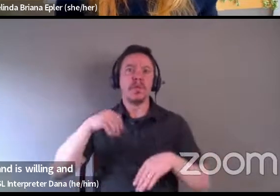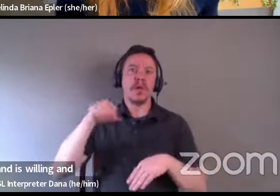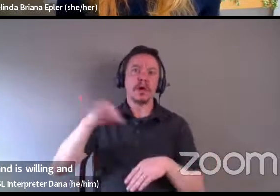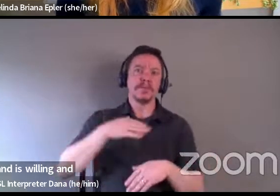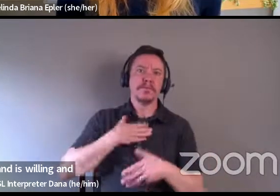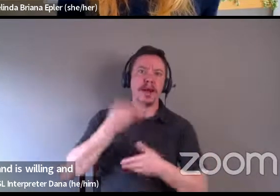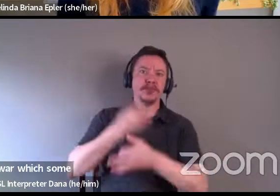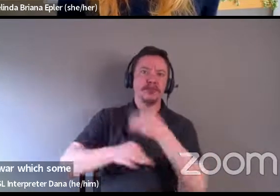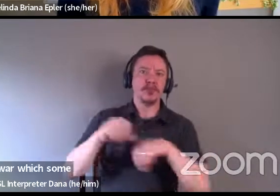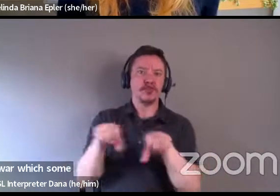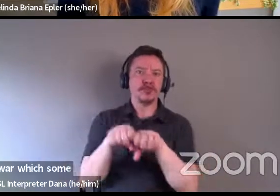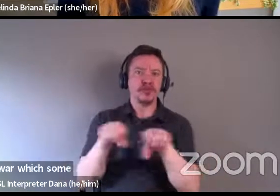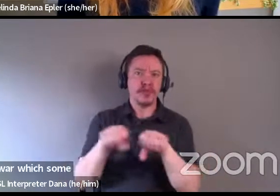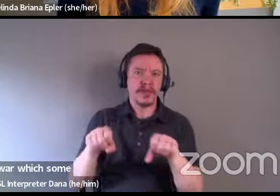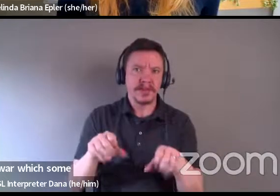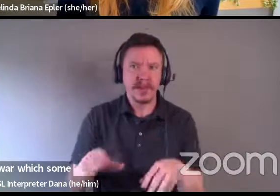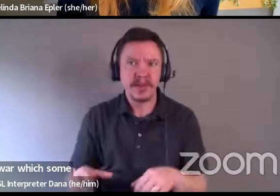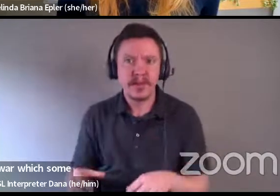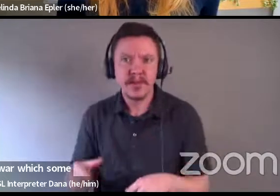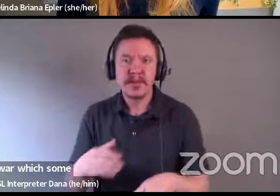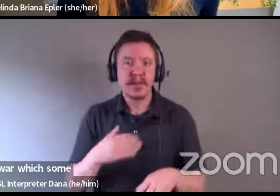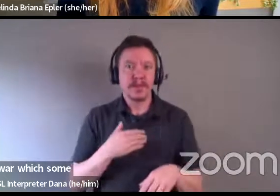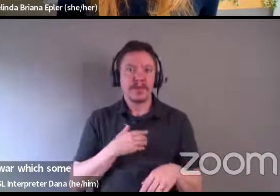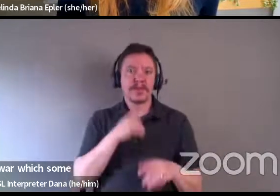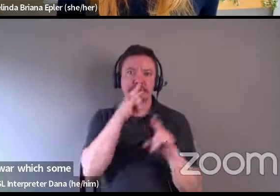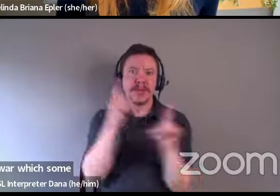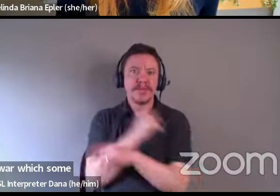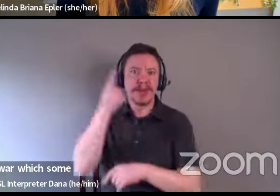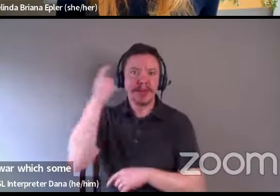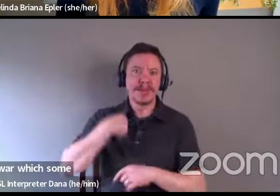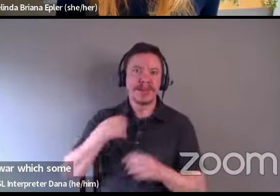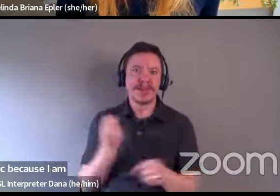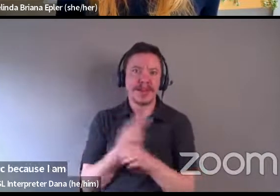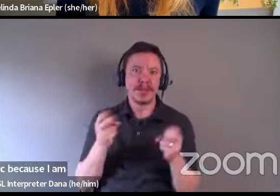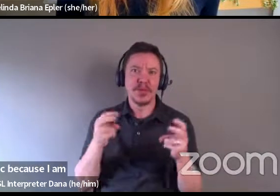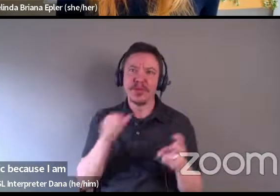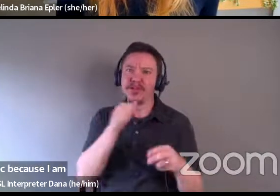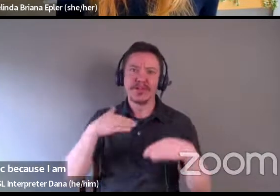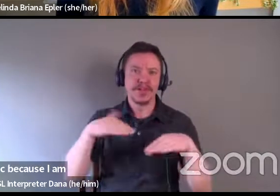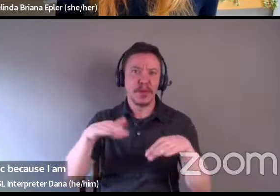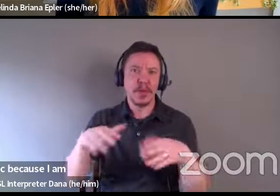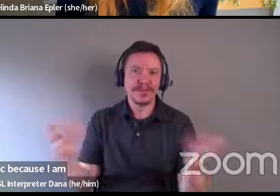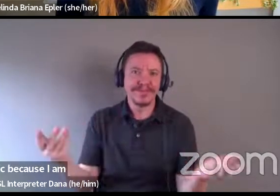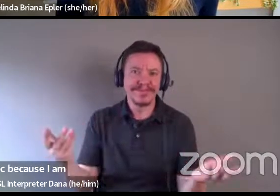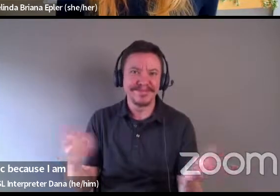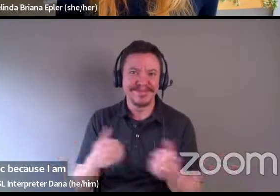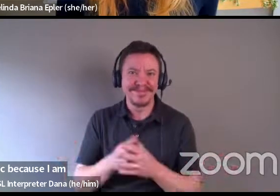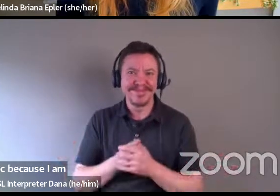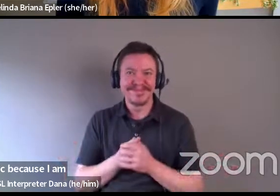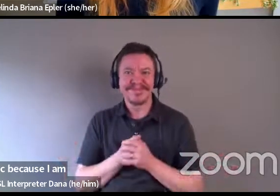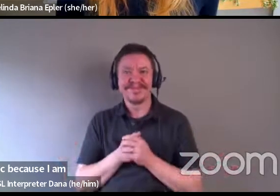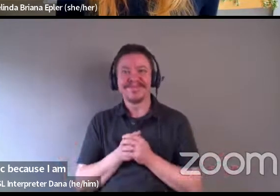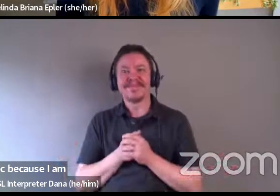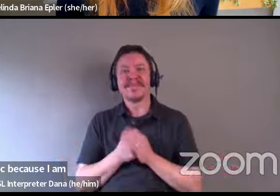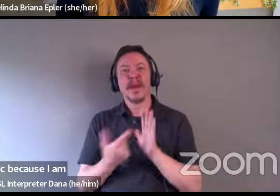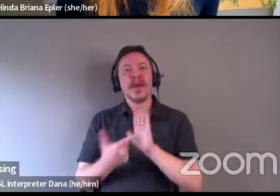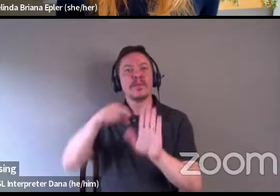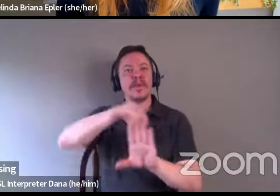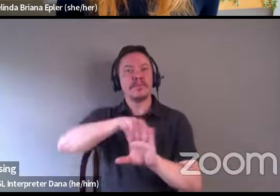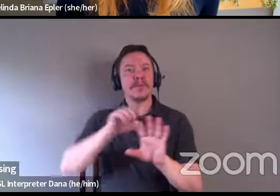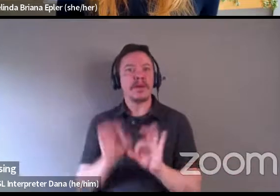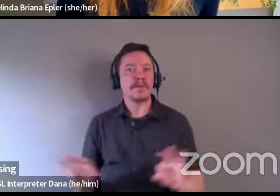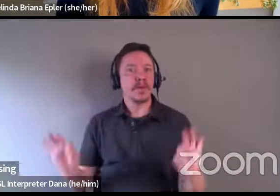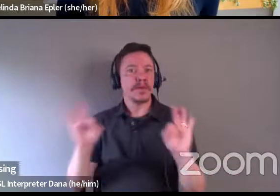ironic because I'm always using a wheelchair. But I think that metaphor, it's